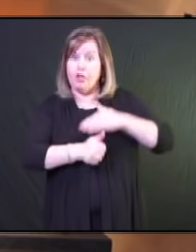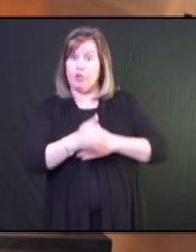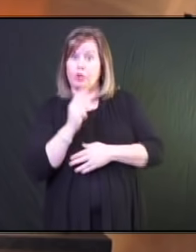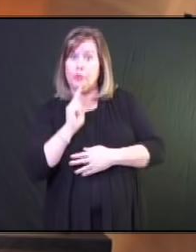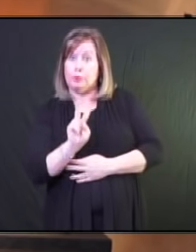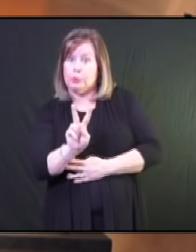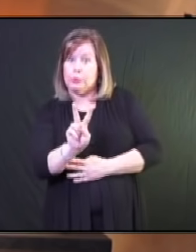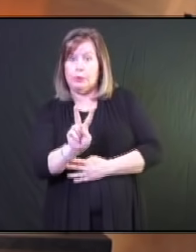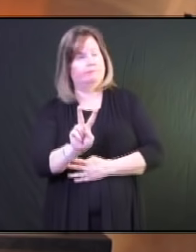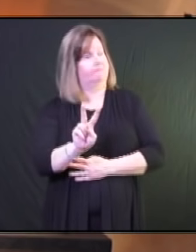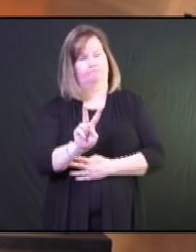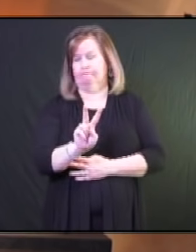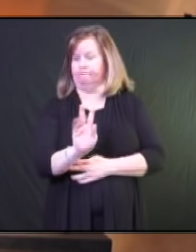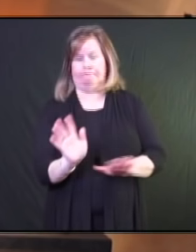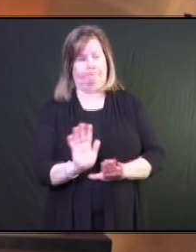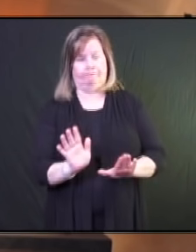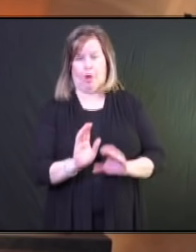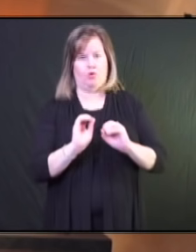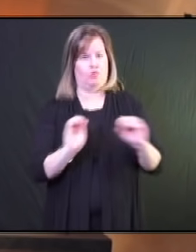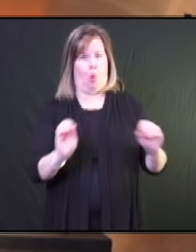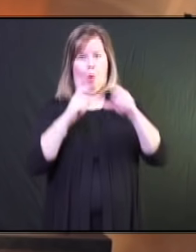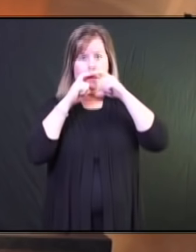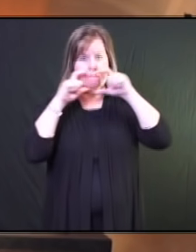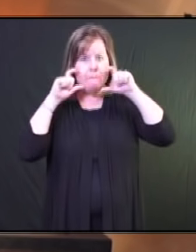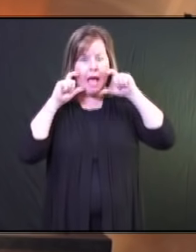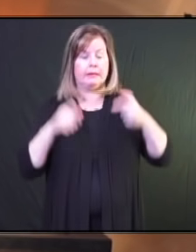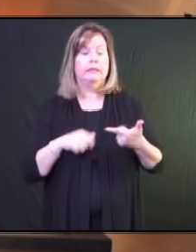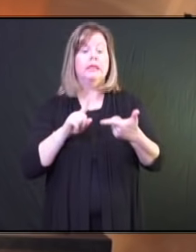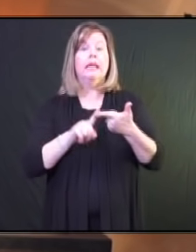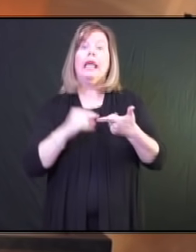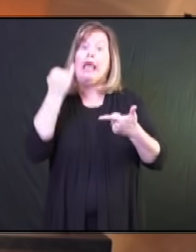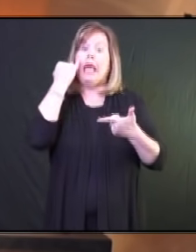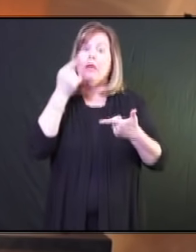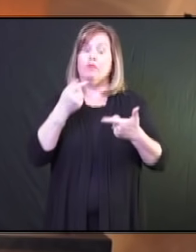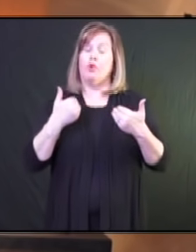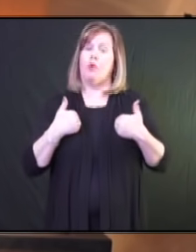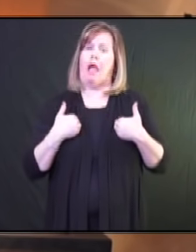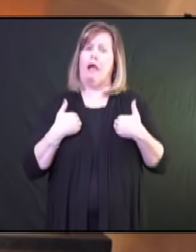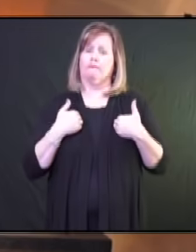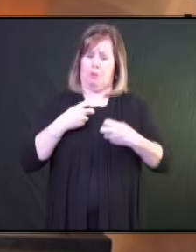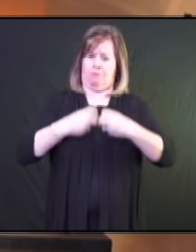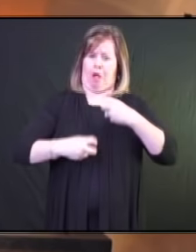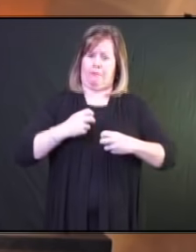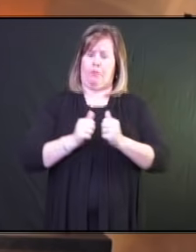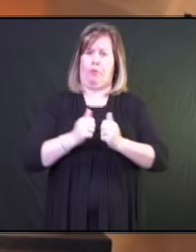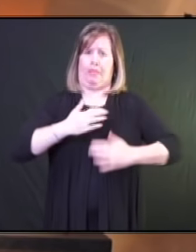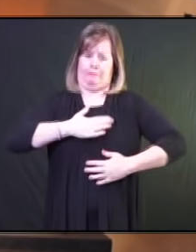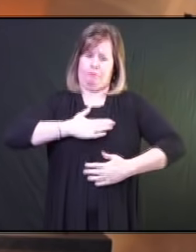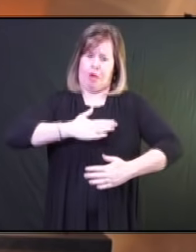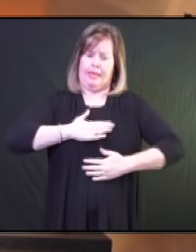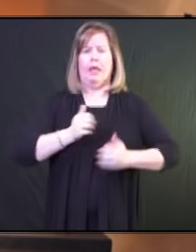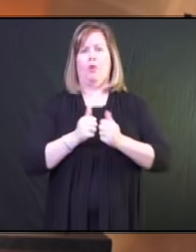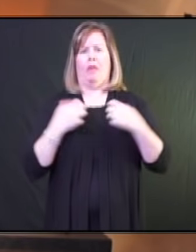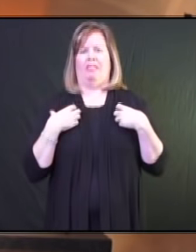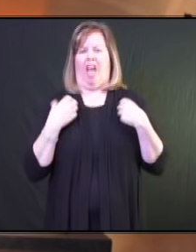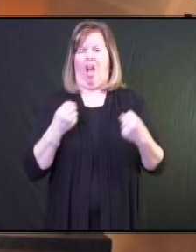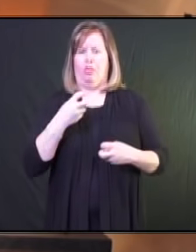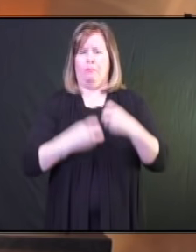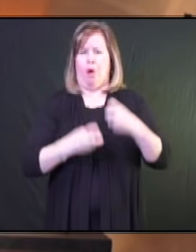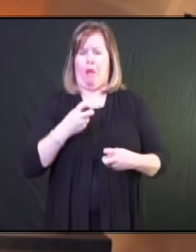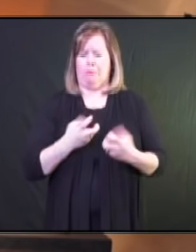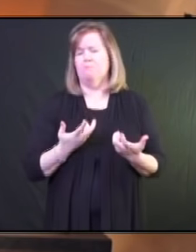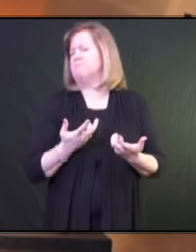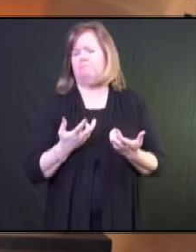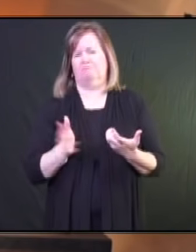suffocation is too great. Anyone who has trouble breathing because of any chronic health condition or any other condition should not wear a